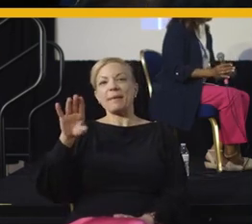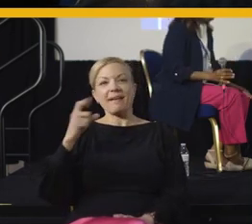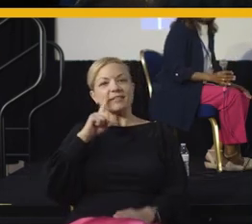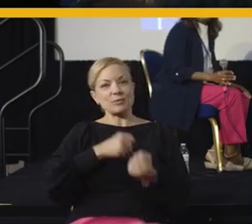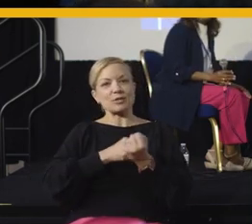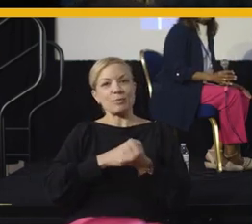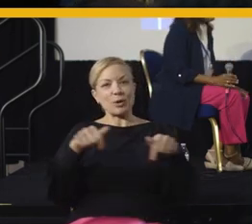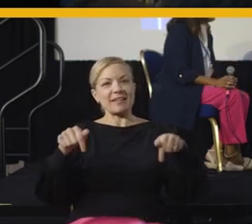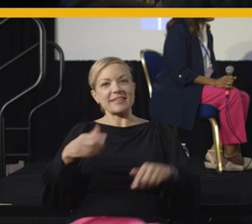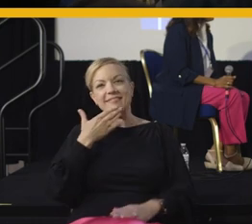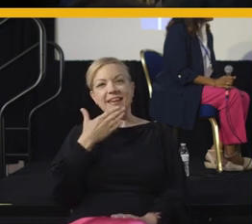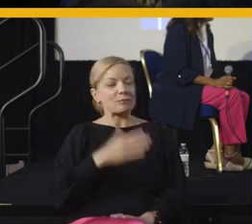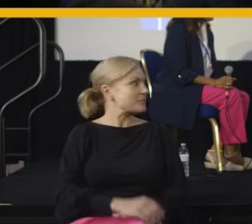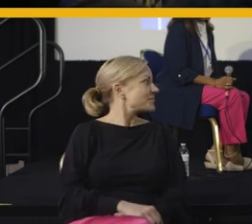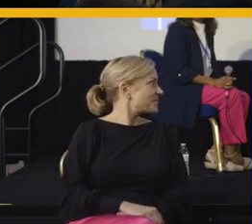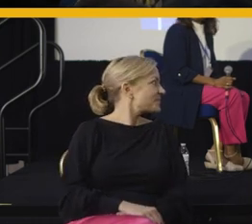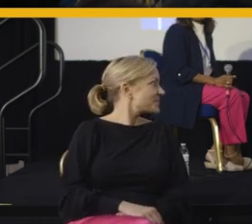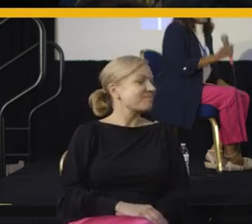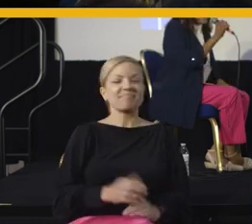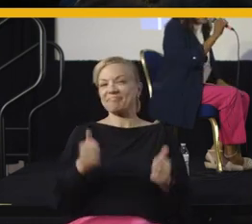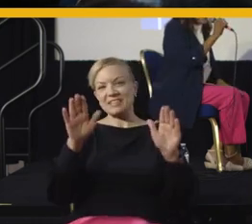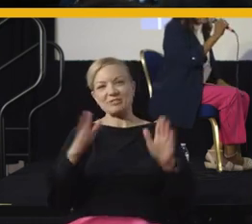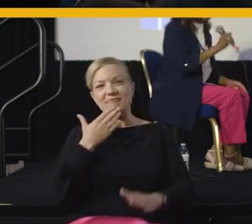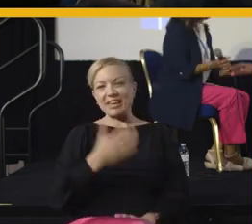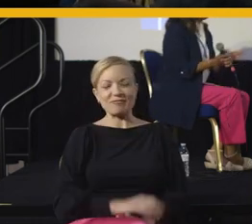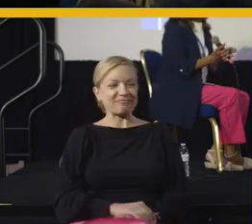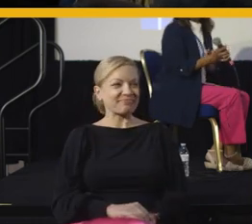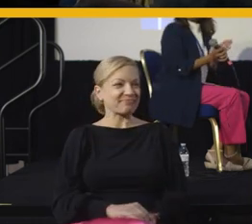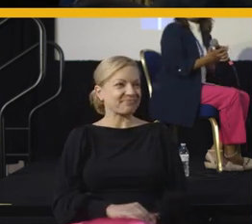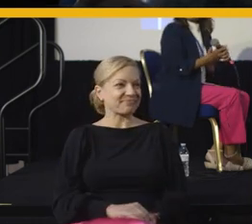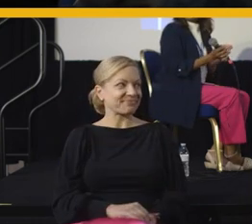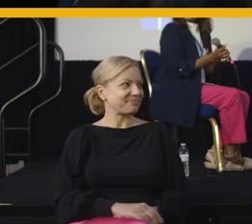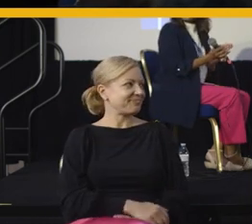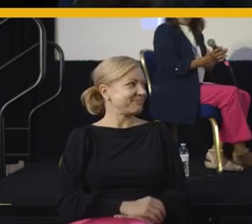PBS for supporting it. So it's just so great. Thank you. Thank you, everyone.